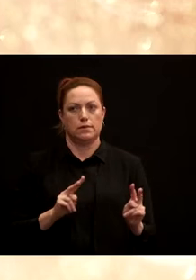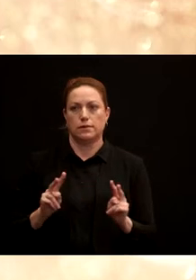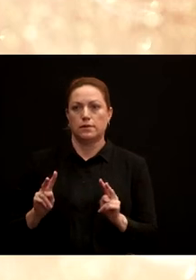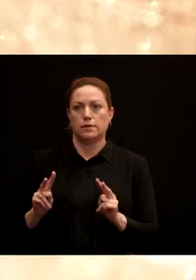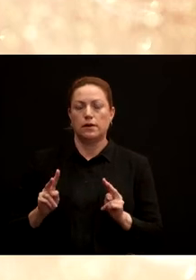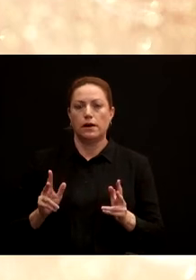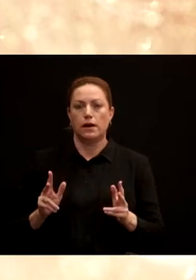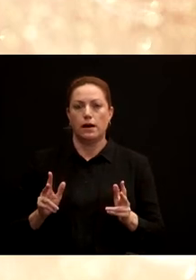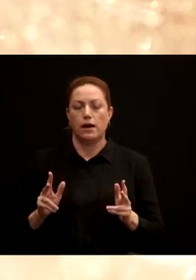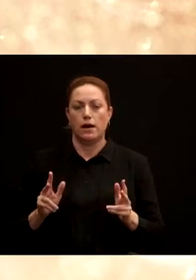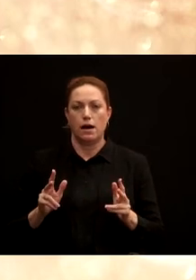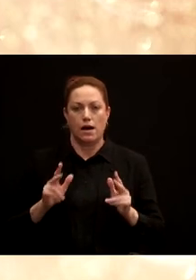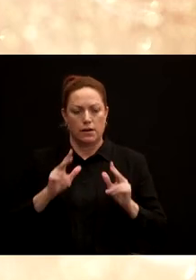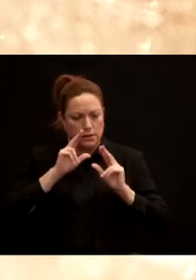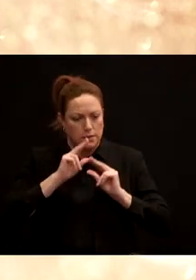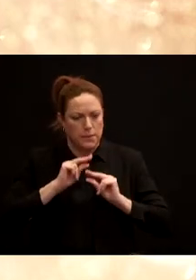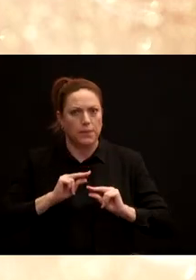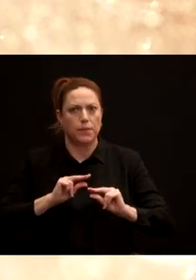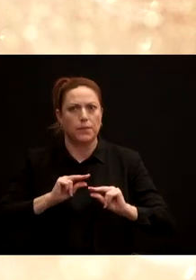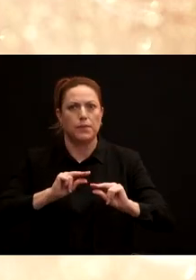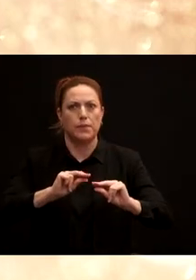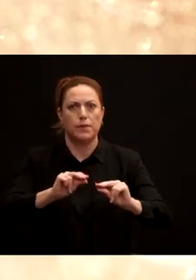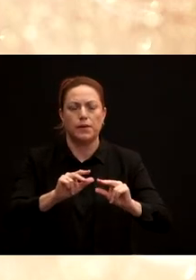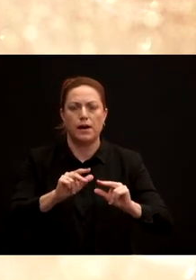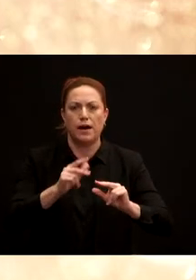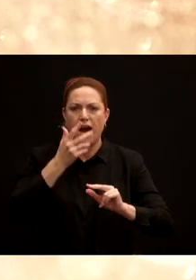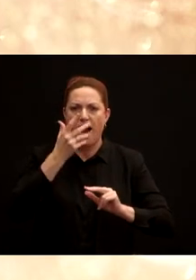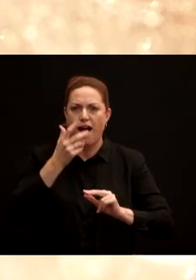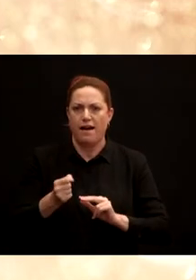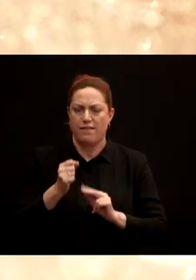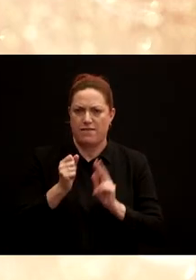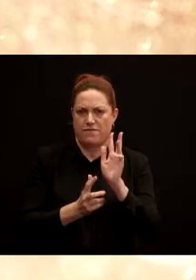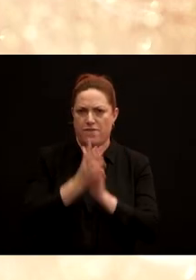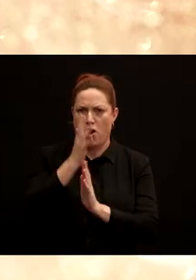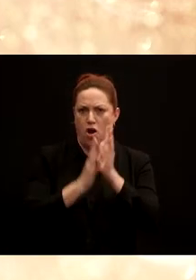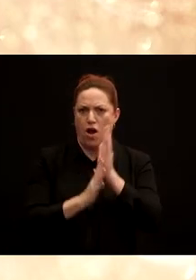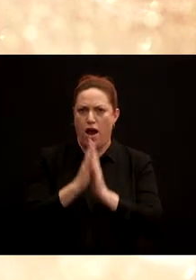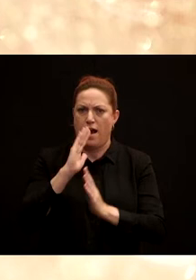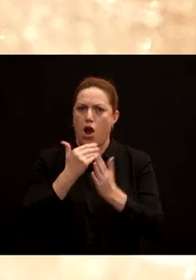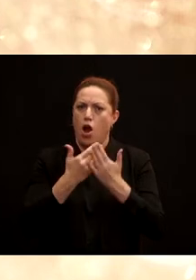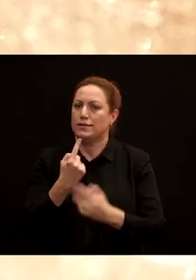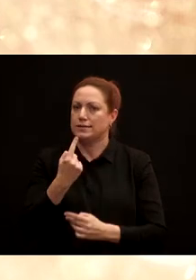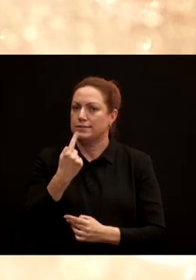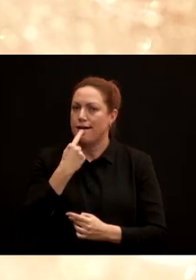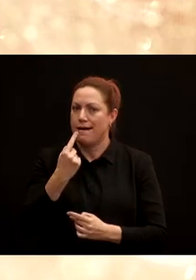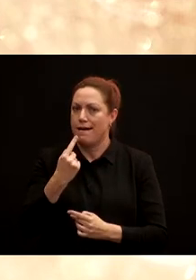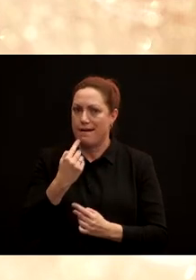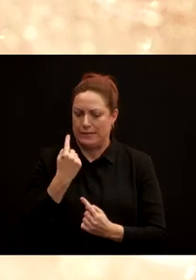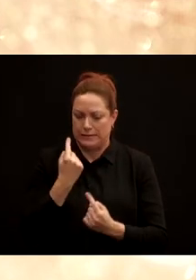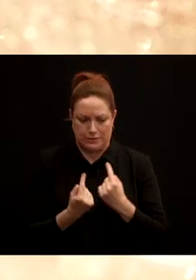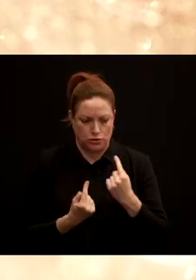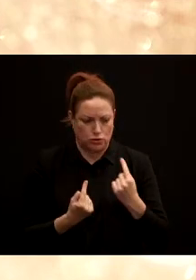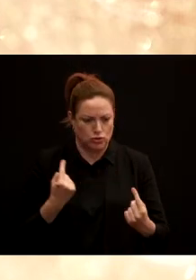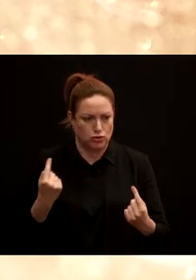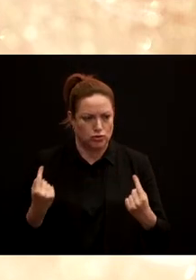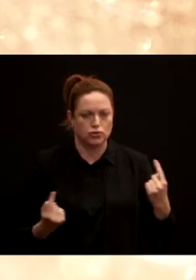Divided tongues as of fire appeared among them, and a tongue rested on each of